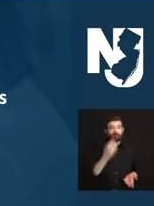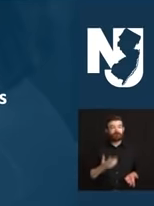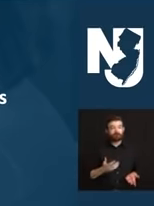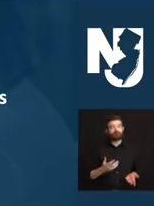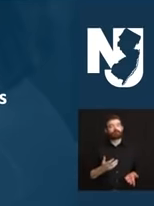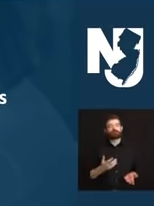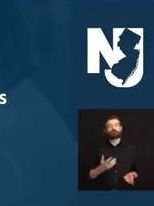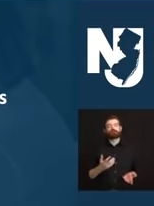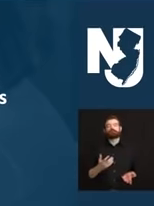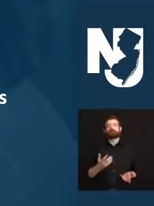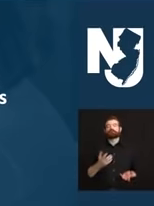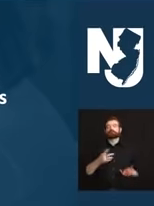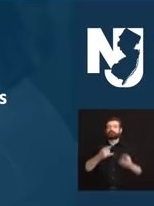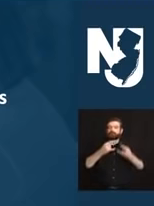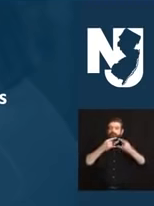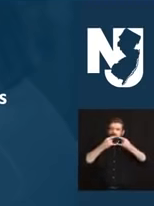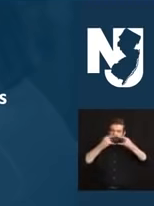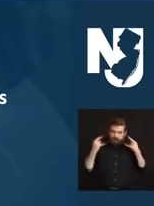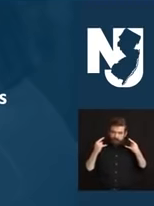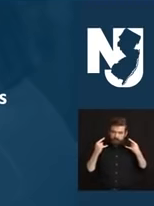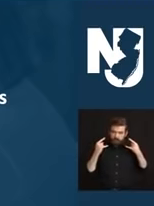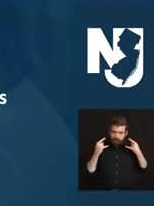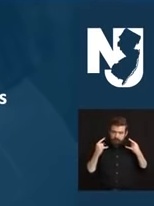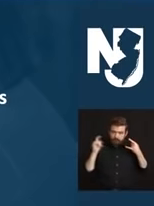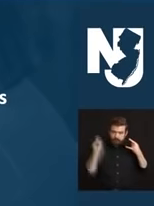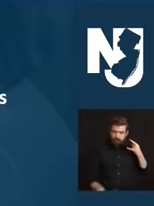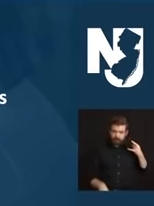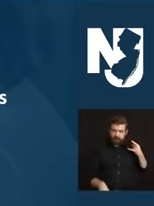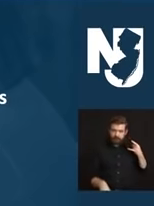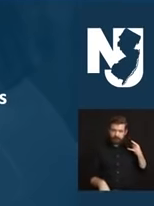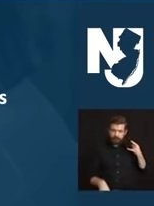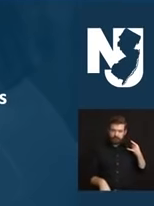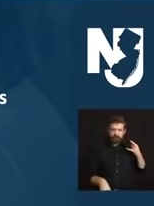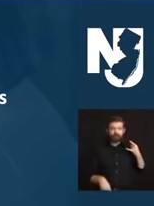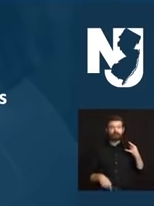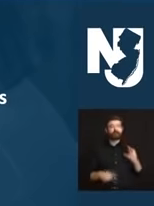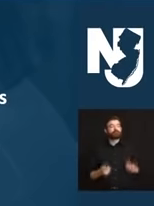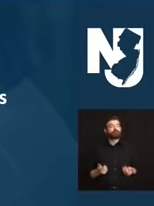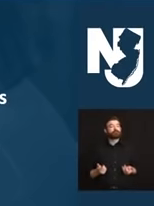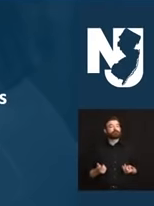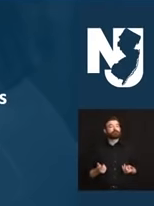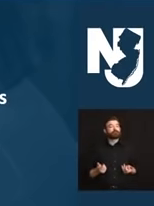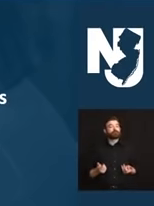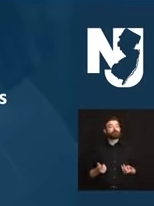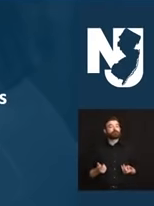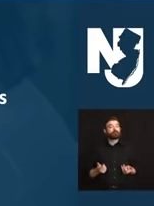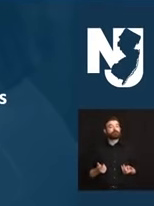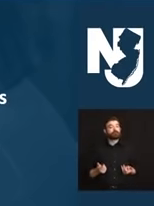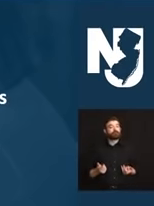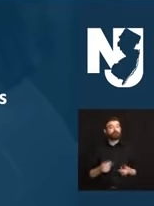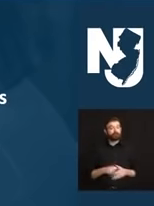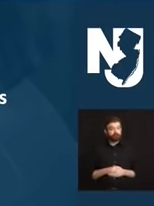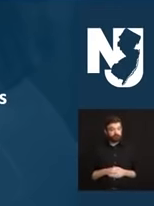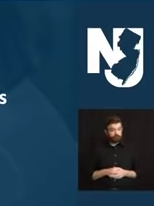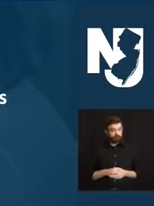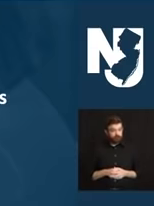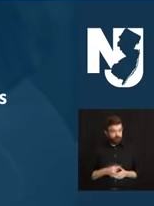please wear a face covering. And by the way, if you become uncomfortable, if the bar becomes